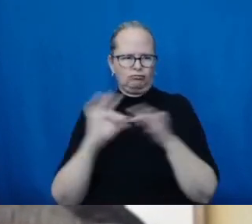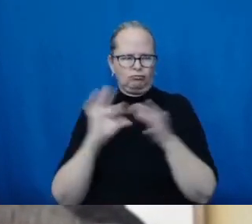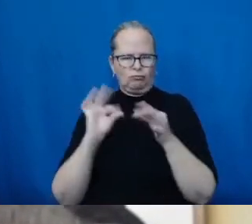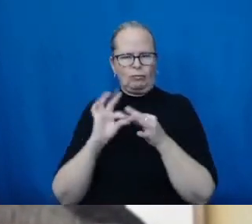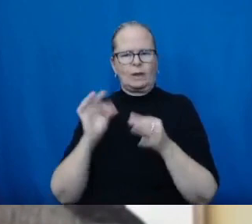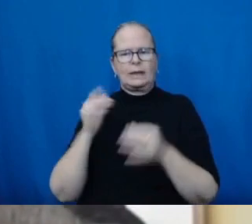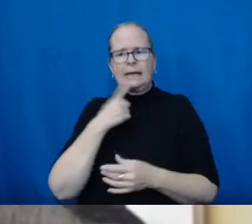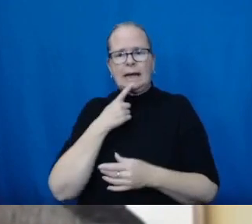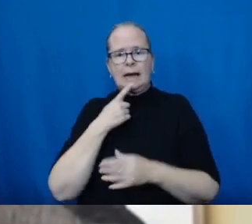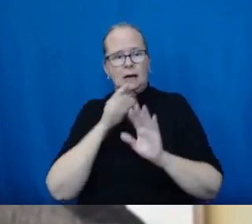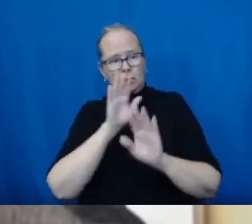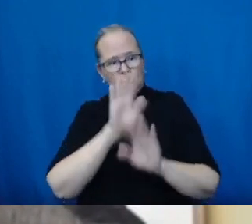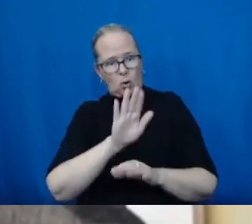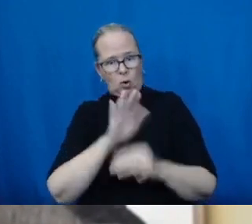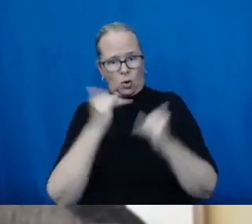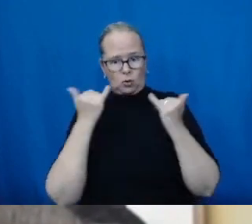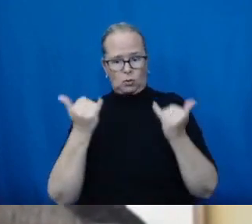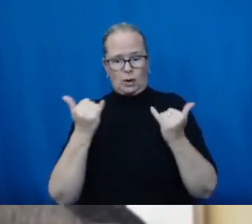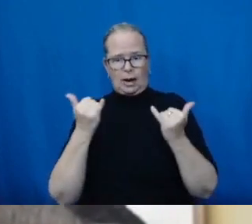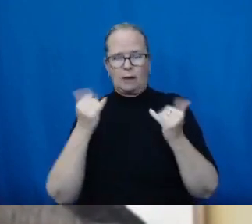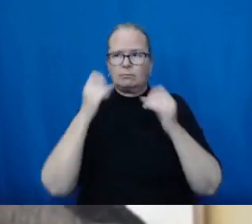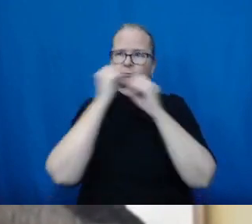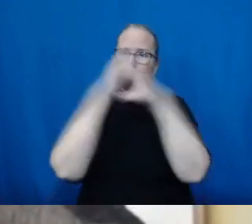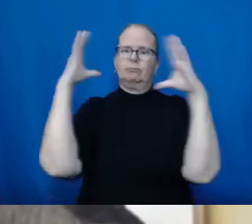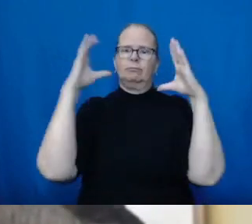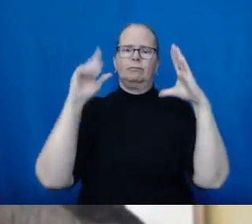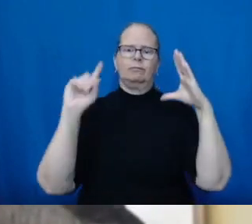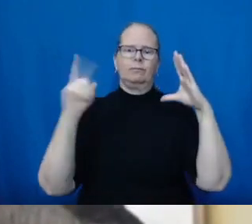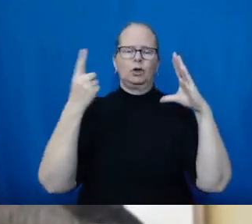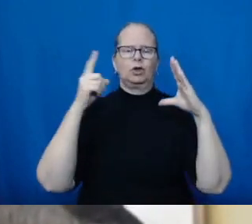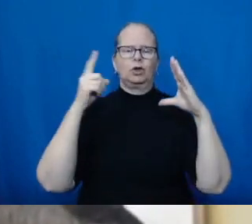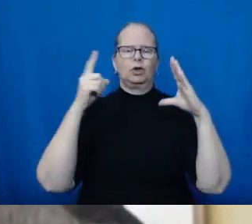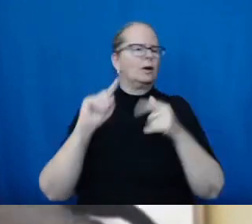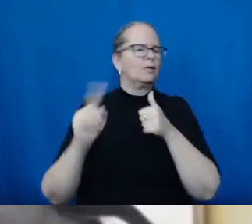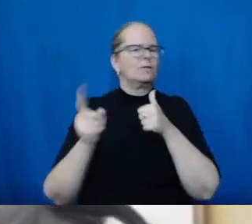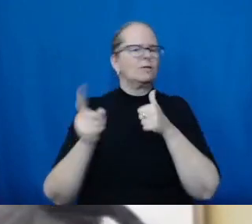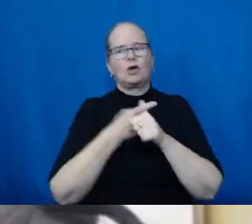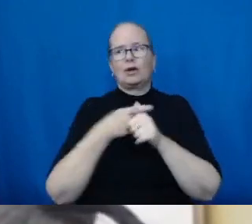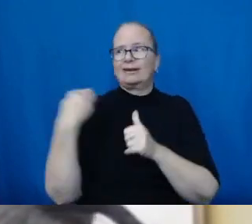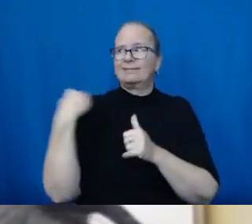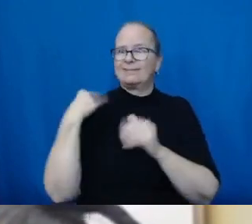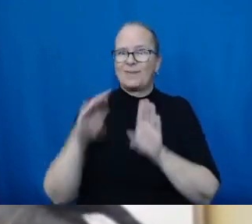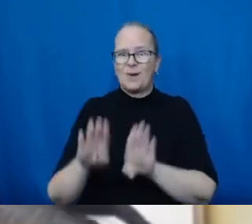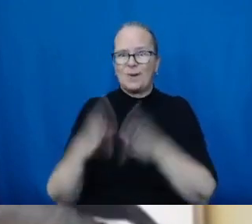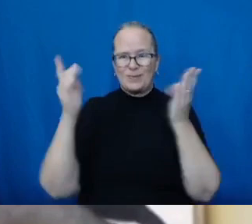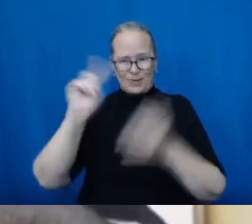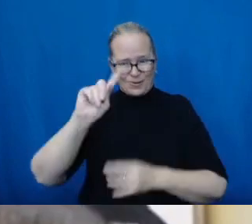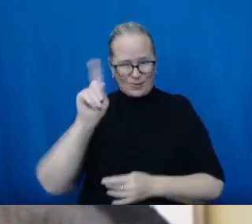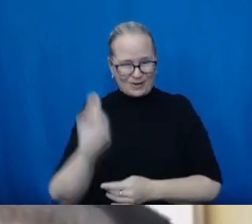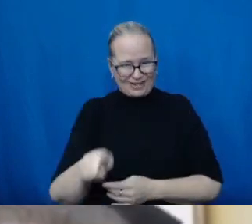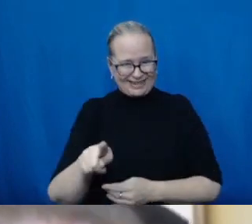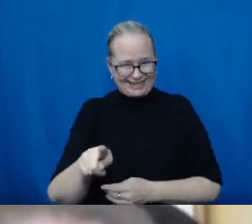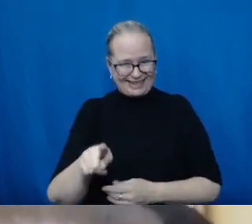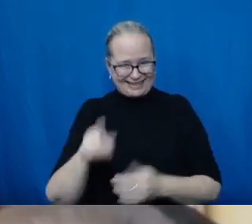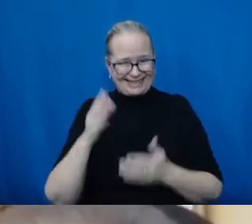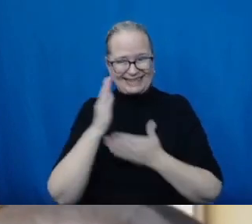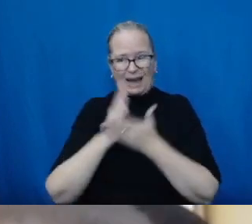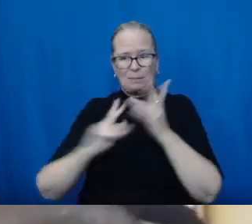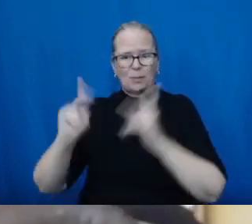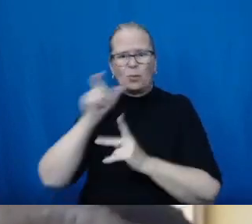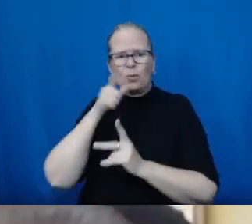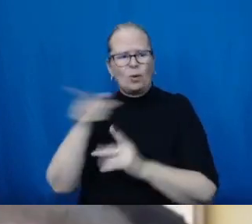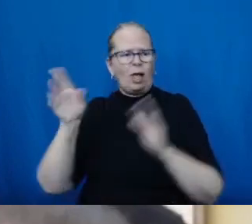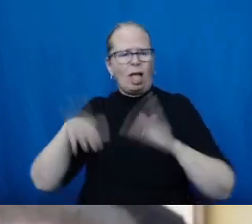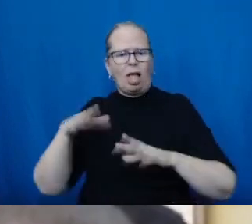open-ended question to start a conversation with someone who hasn't been vaccinated? So my fellow Vax Hunter Janaea